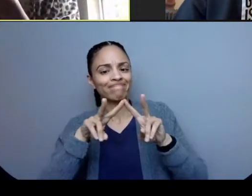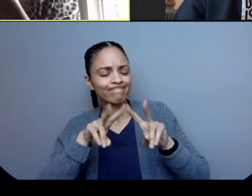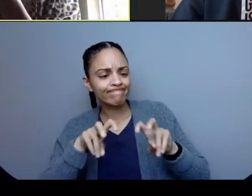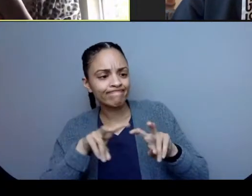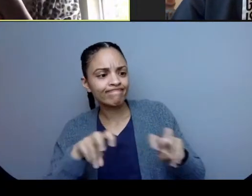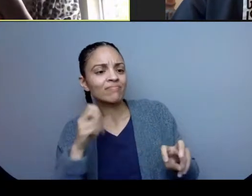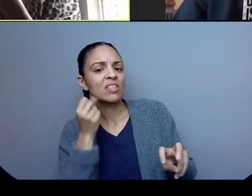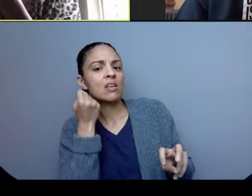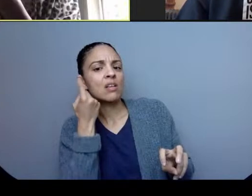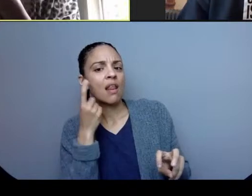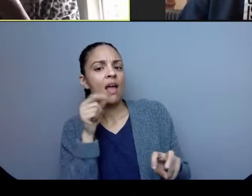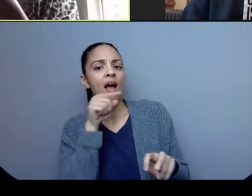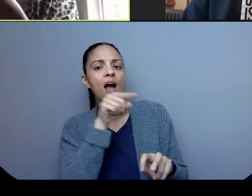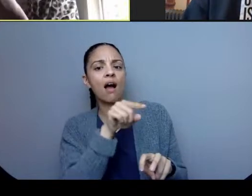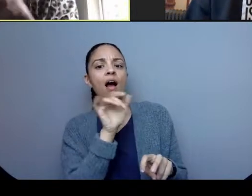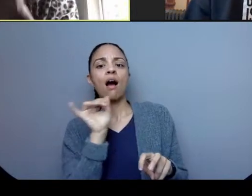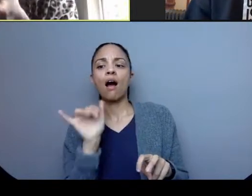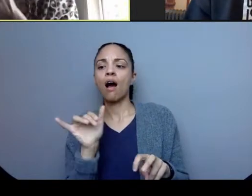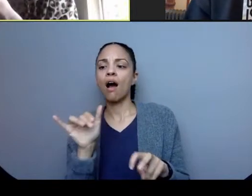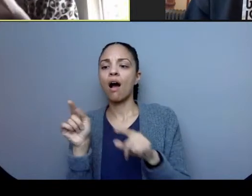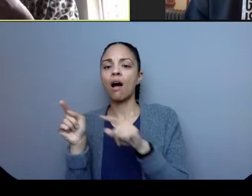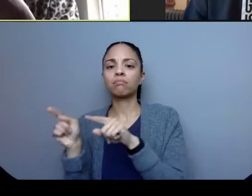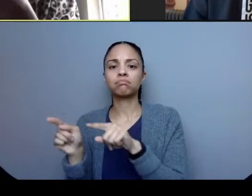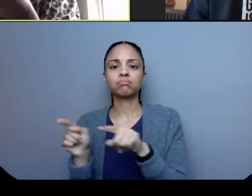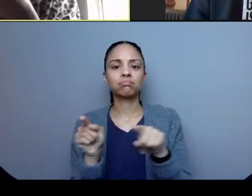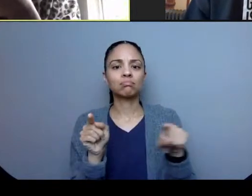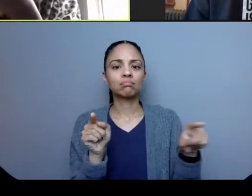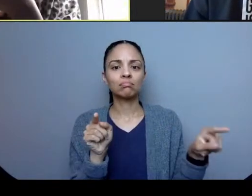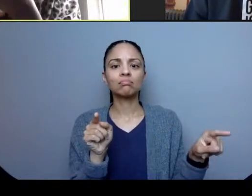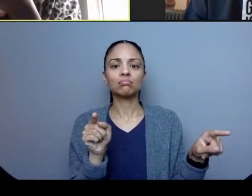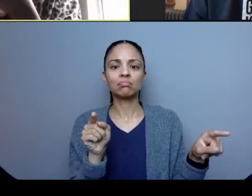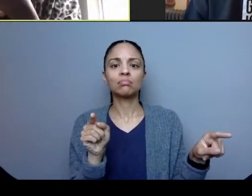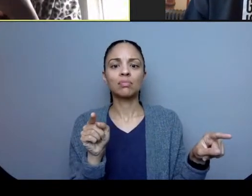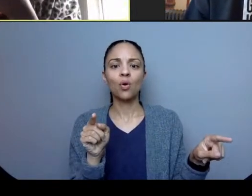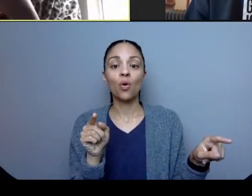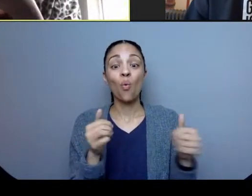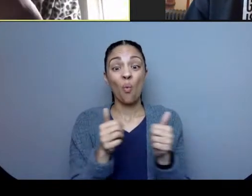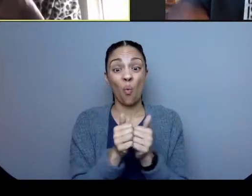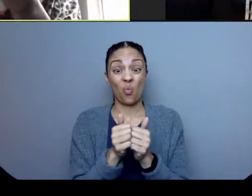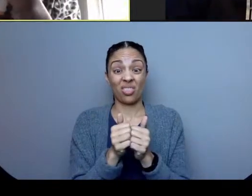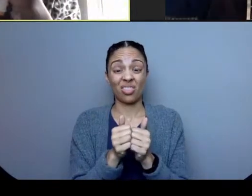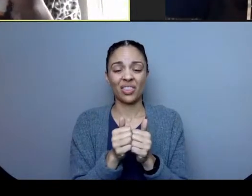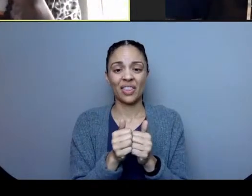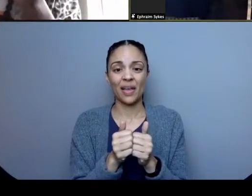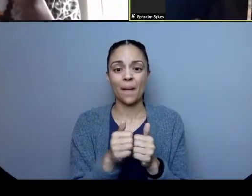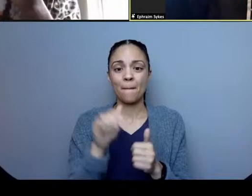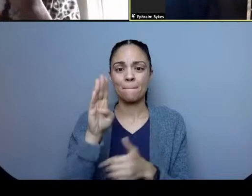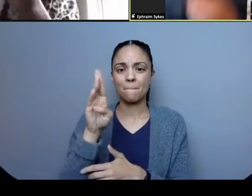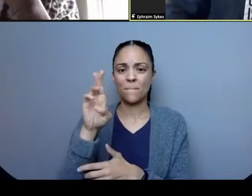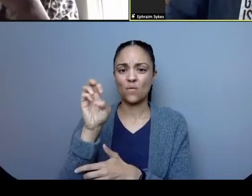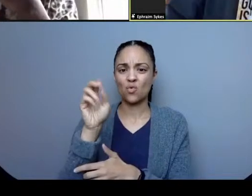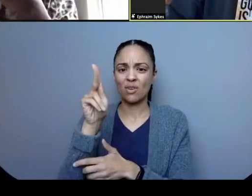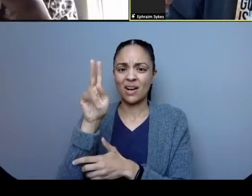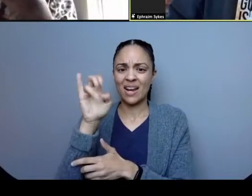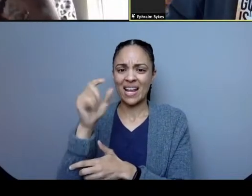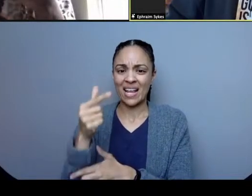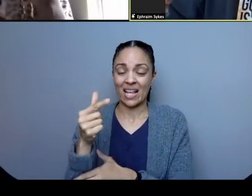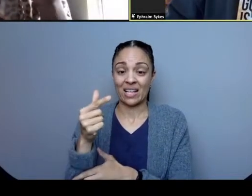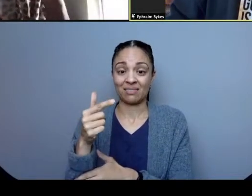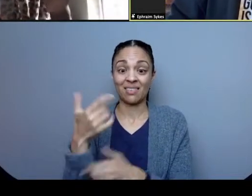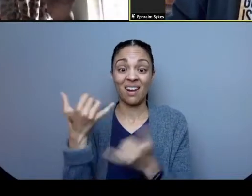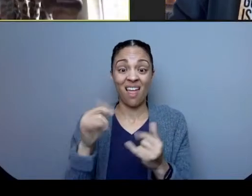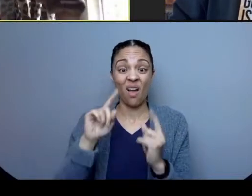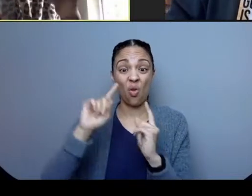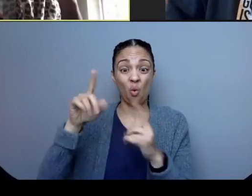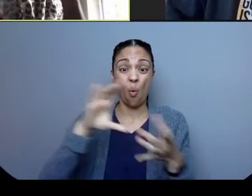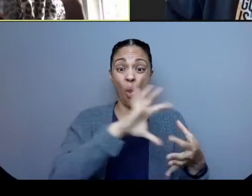that into dance with breaking going into the Olympics? That's happening this. Yeah. And